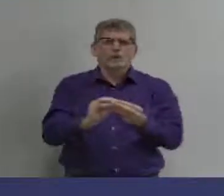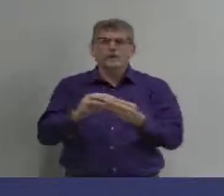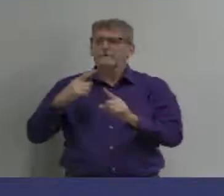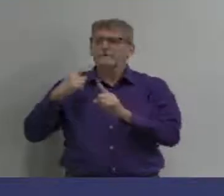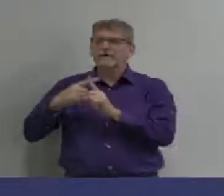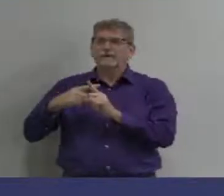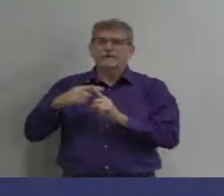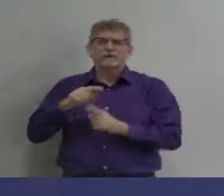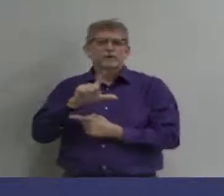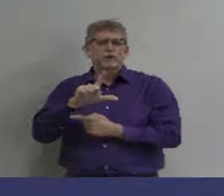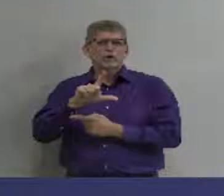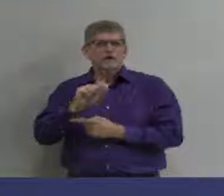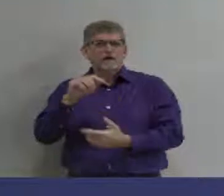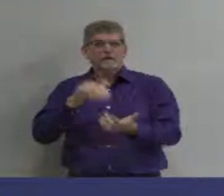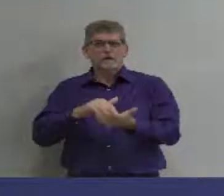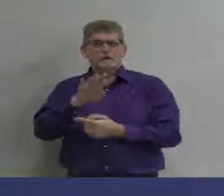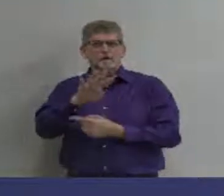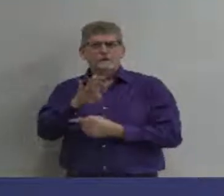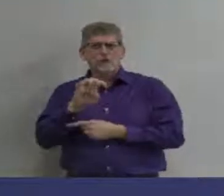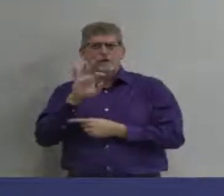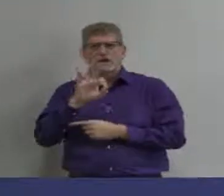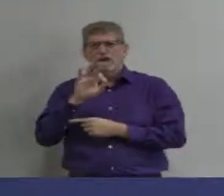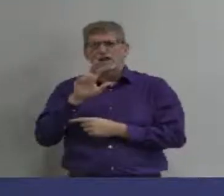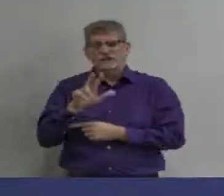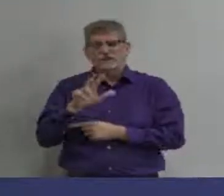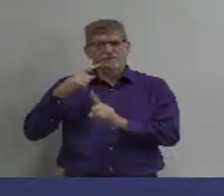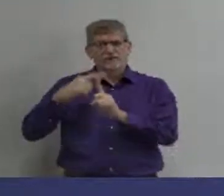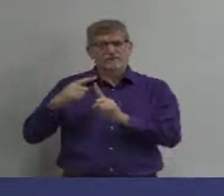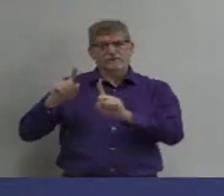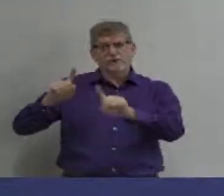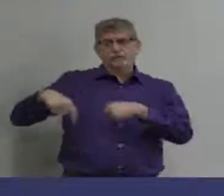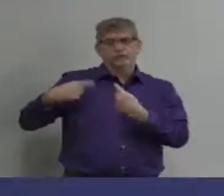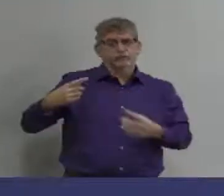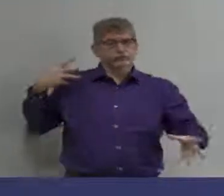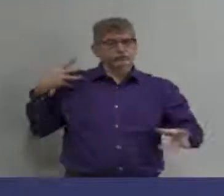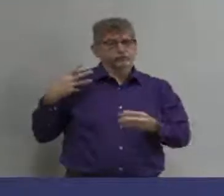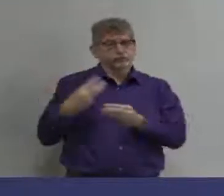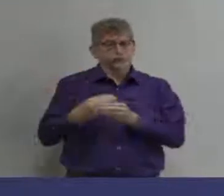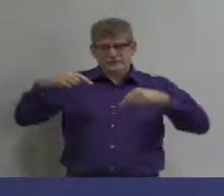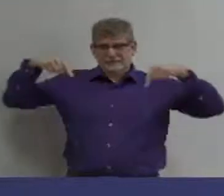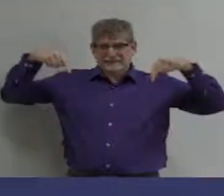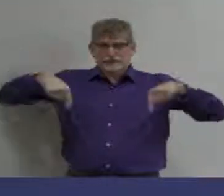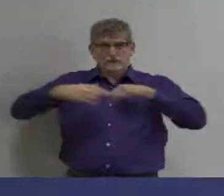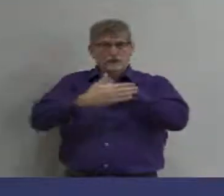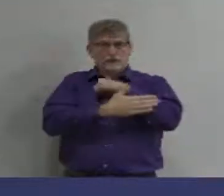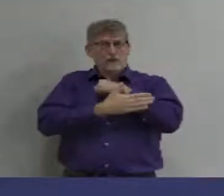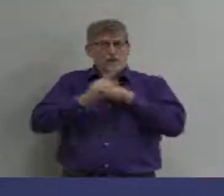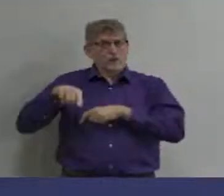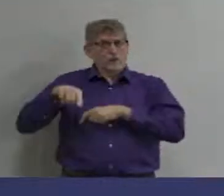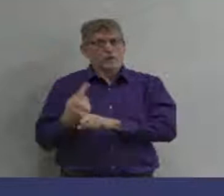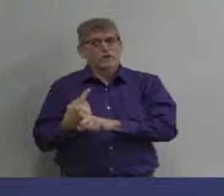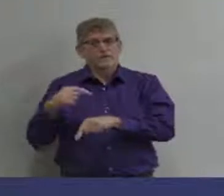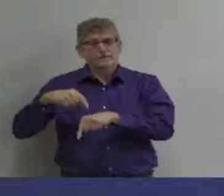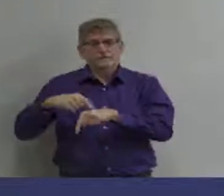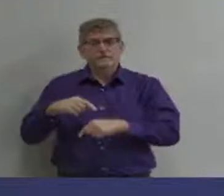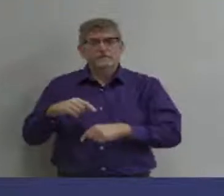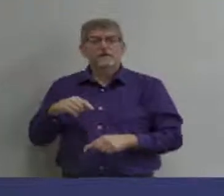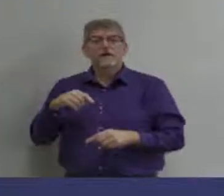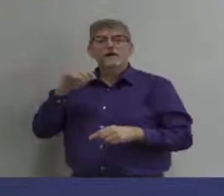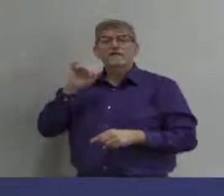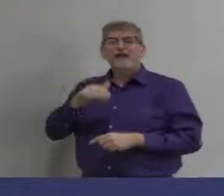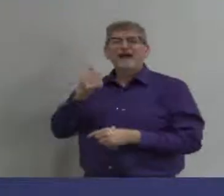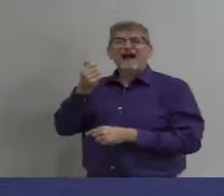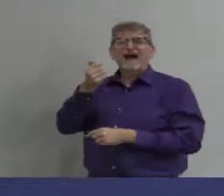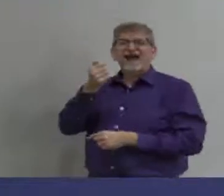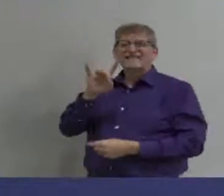20,500 confirmed cases of COVID-19 here in Tippecanoe County. Of those, 18,383 are considered